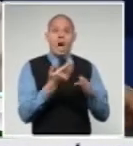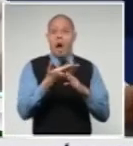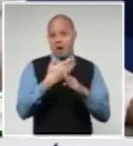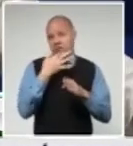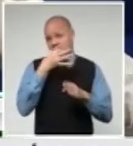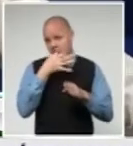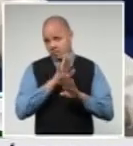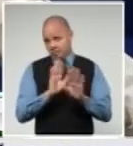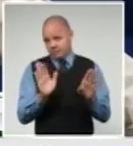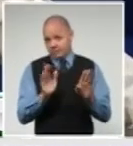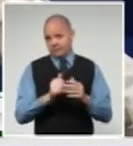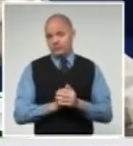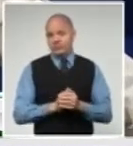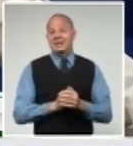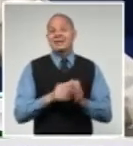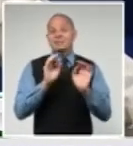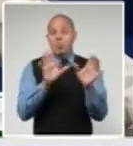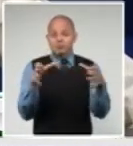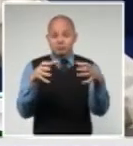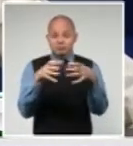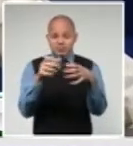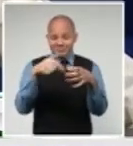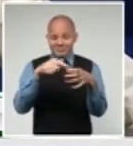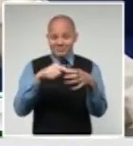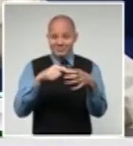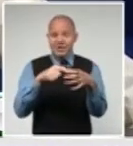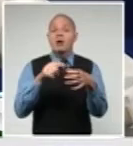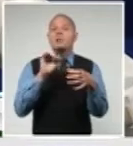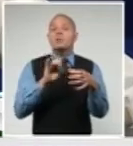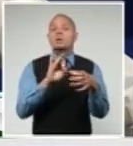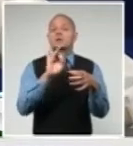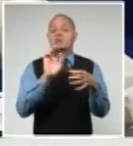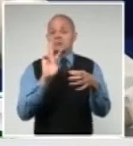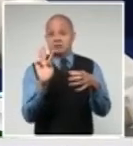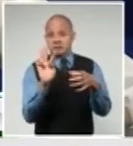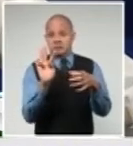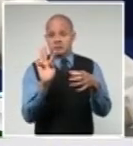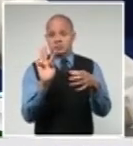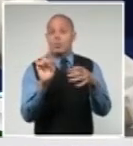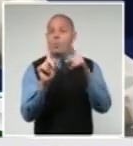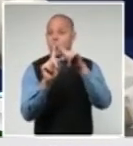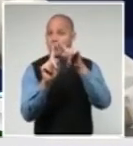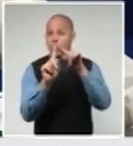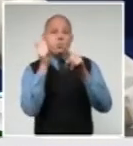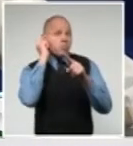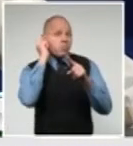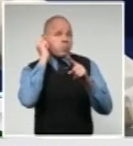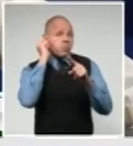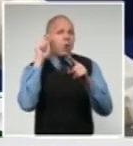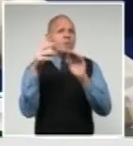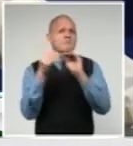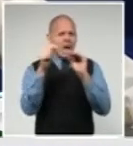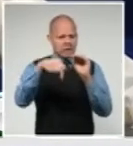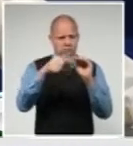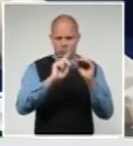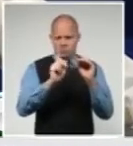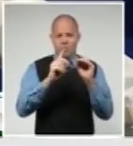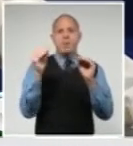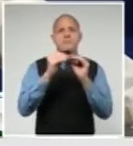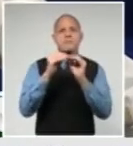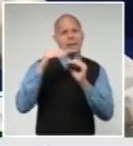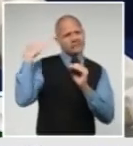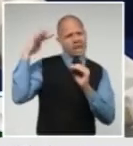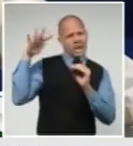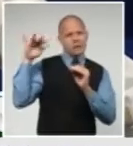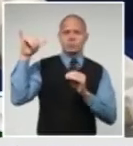20, of which 3 belong to pediatric ages, what stands at 615 diagnosed patients under